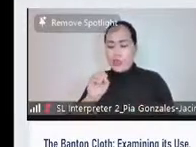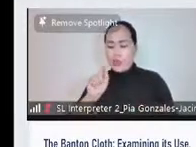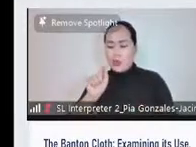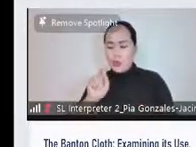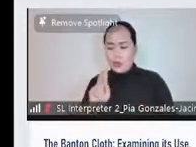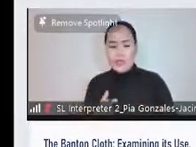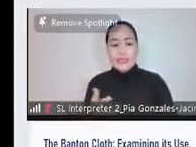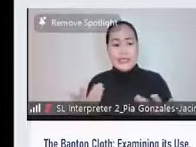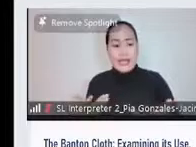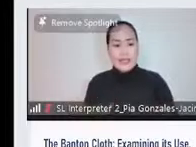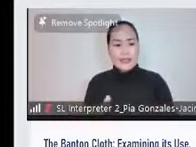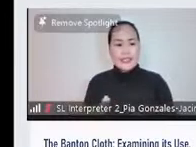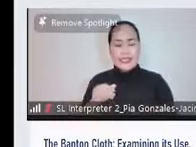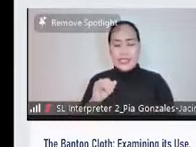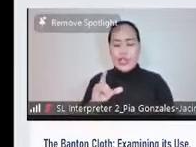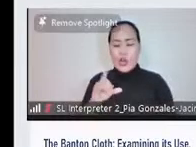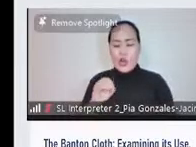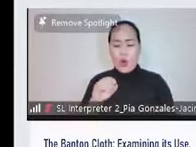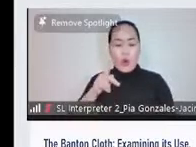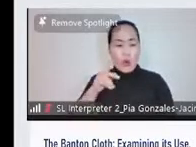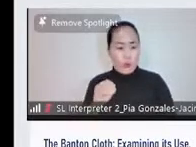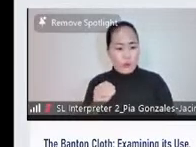and sakalig among the Mandaya.